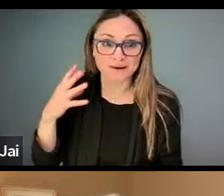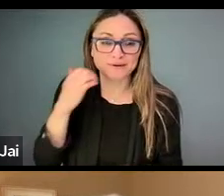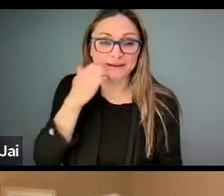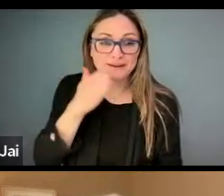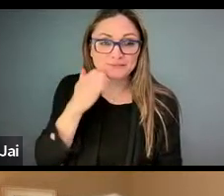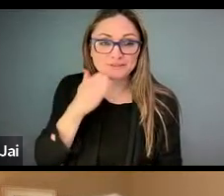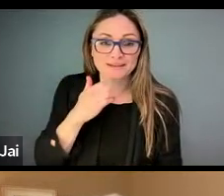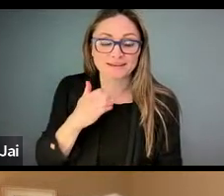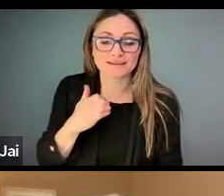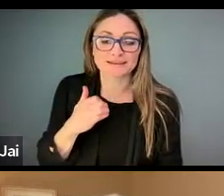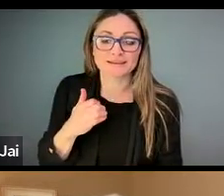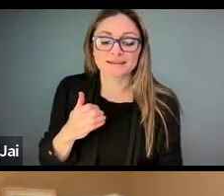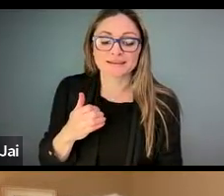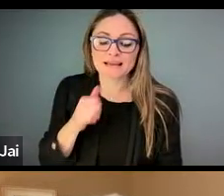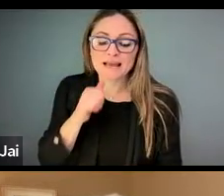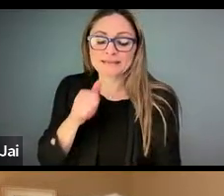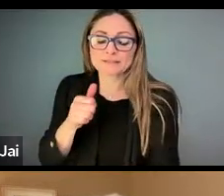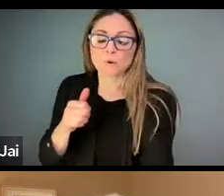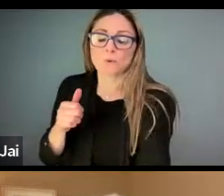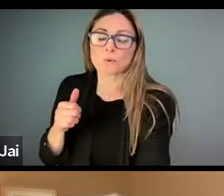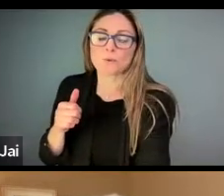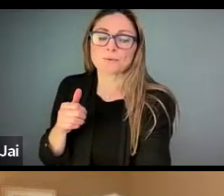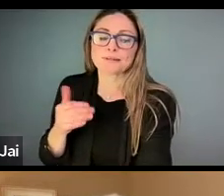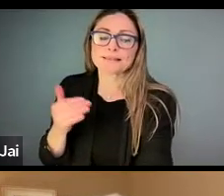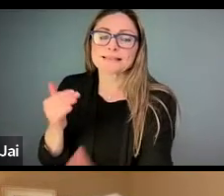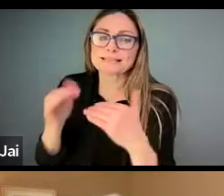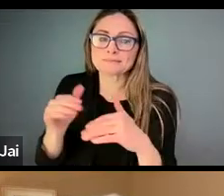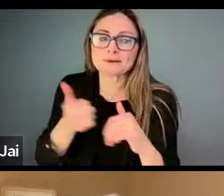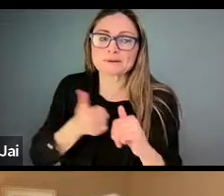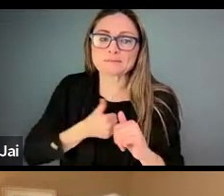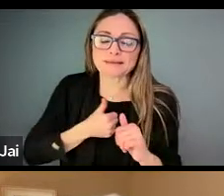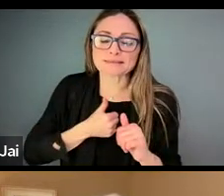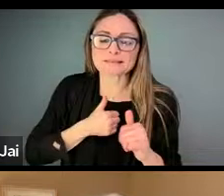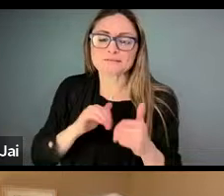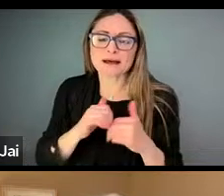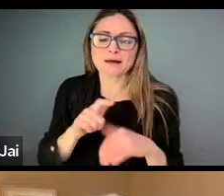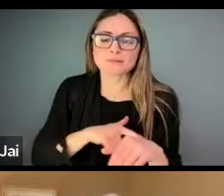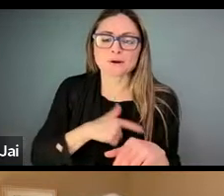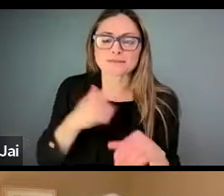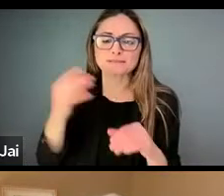day. I don't limit myself quite yet on the length of time, but